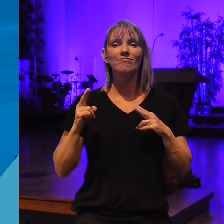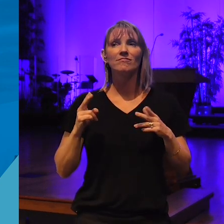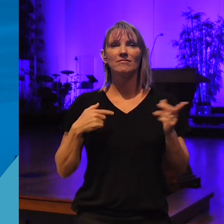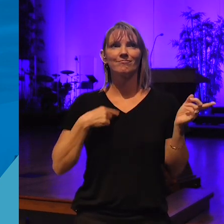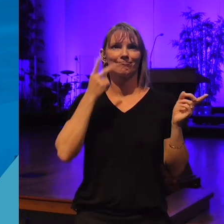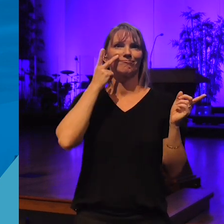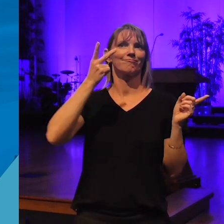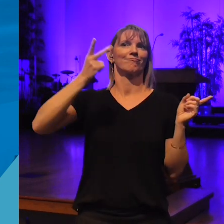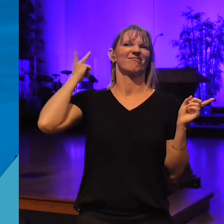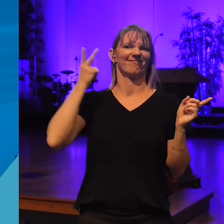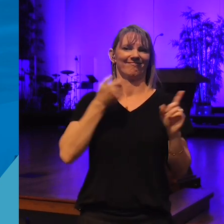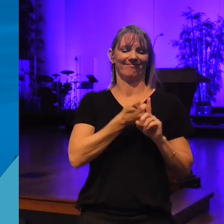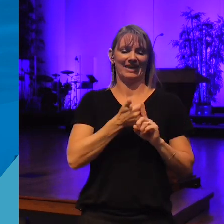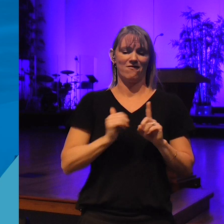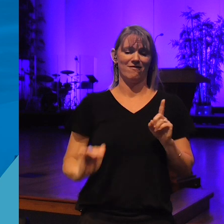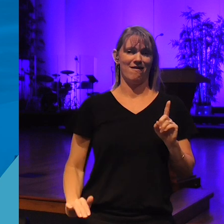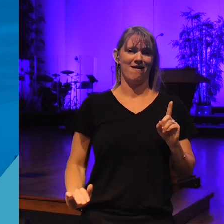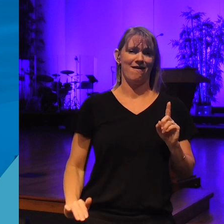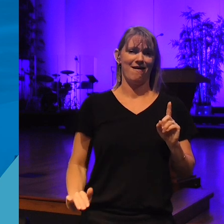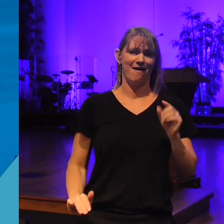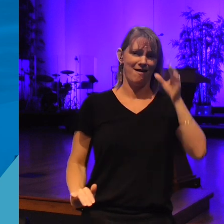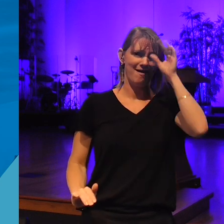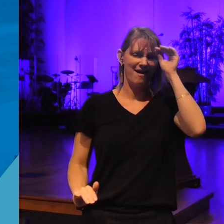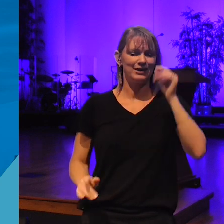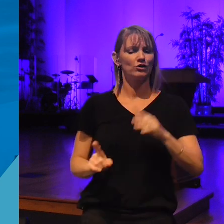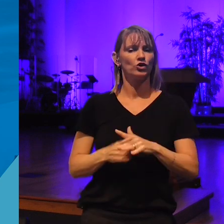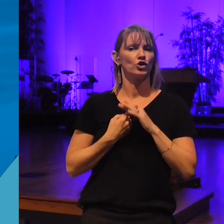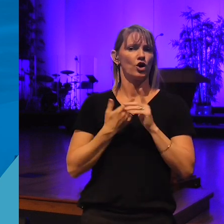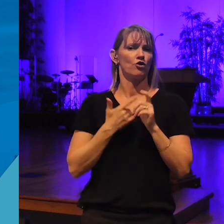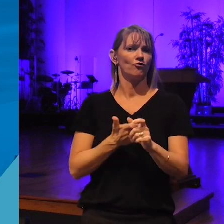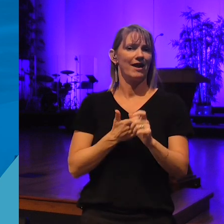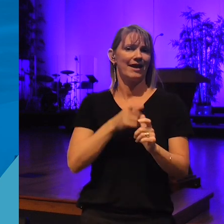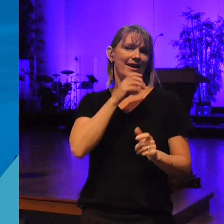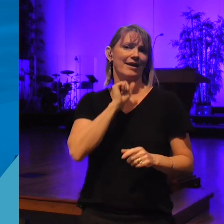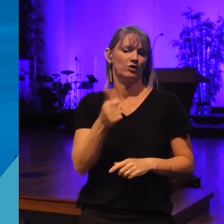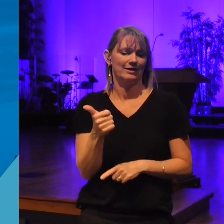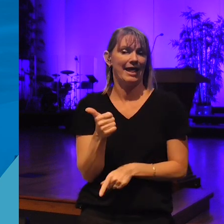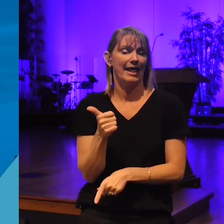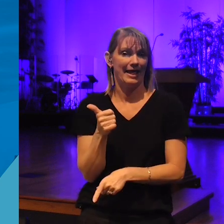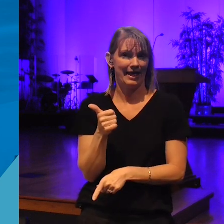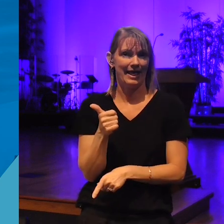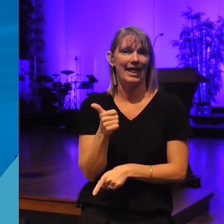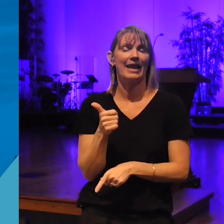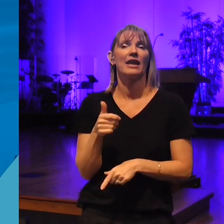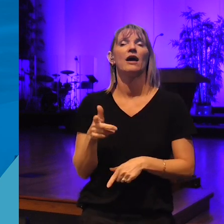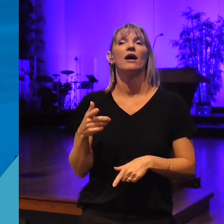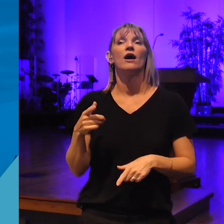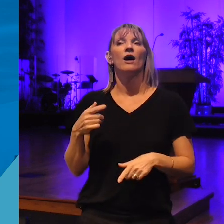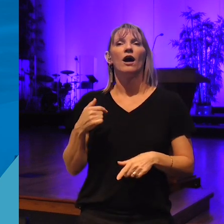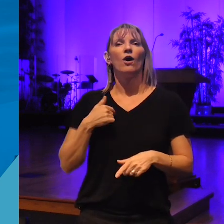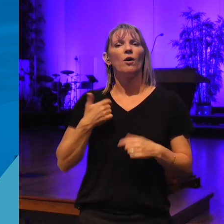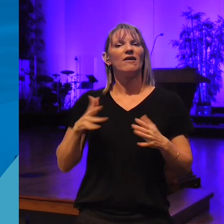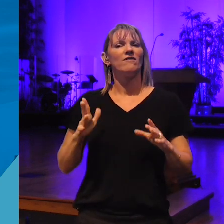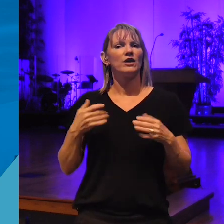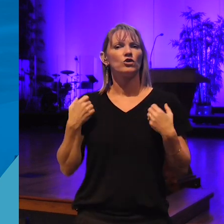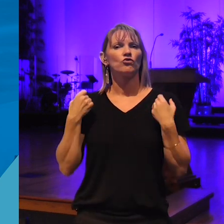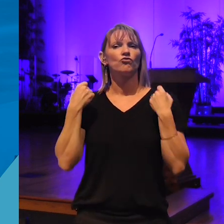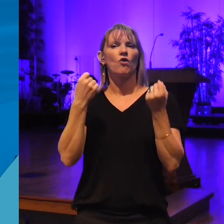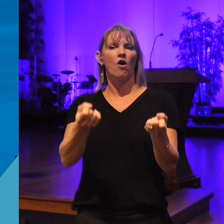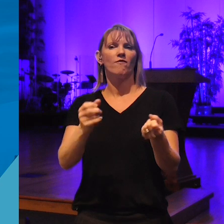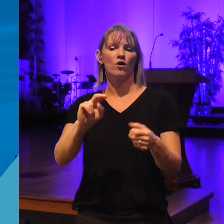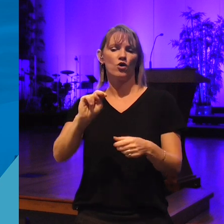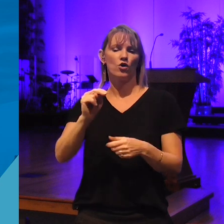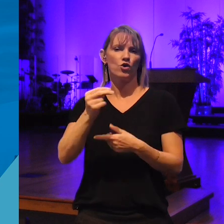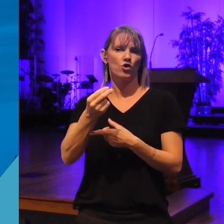when Jackson was just a little guy. He started running when he was 10 years old. We had driven to